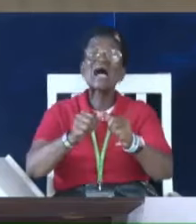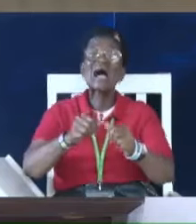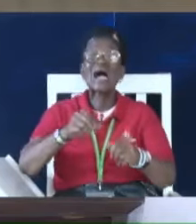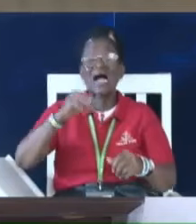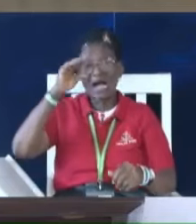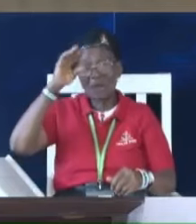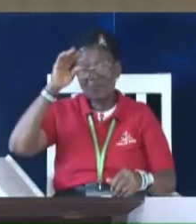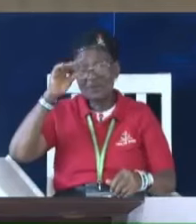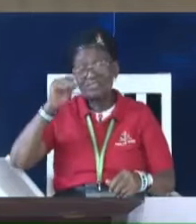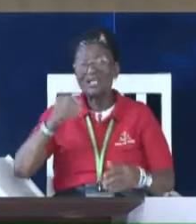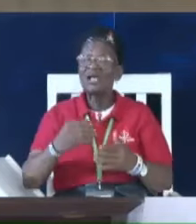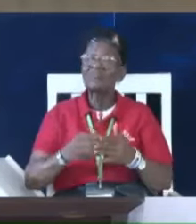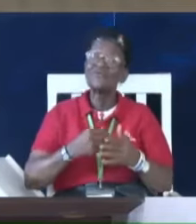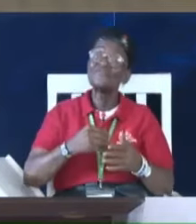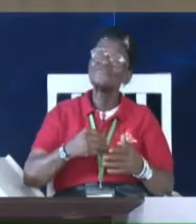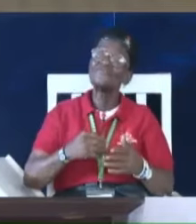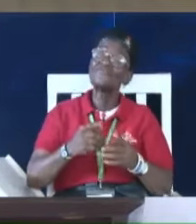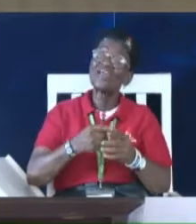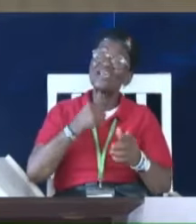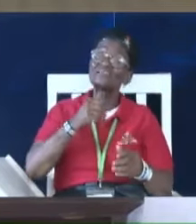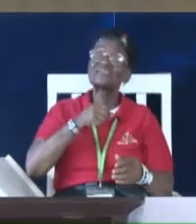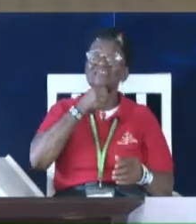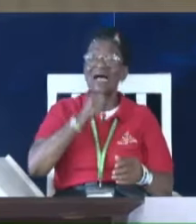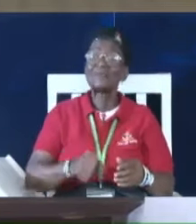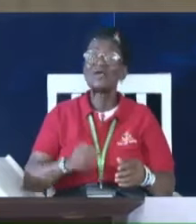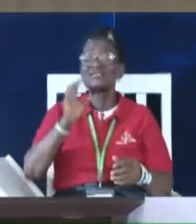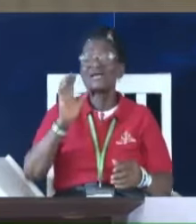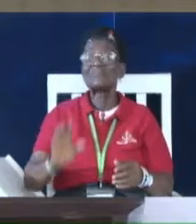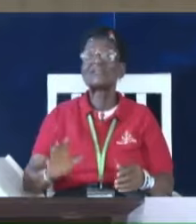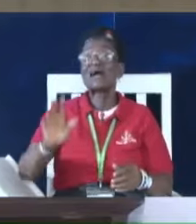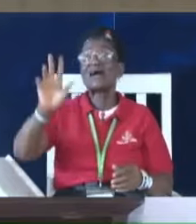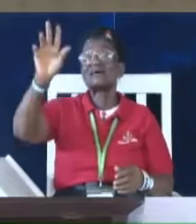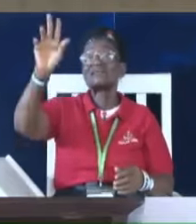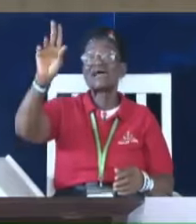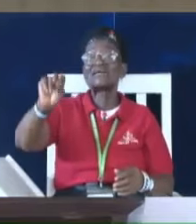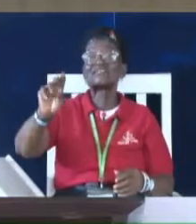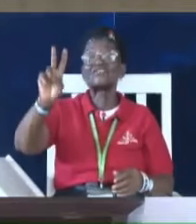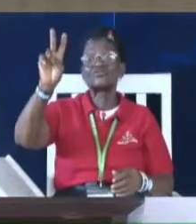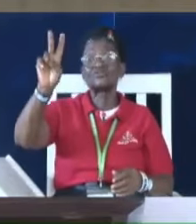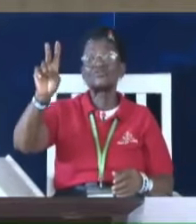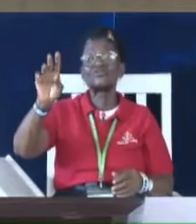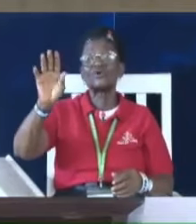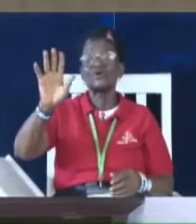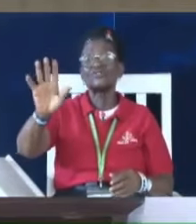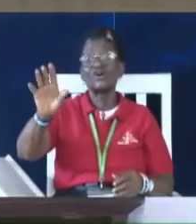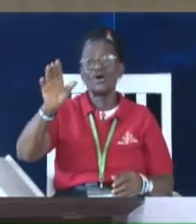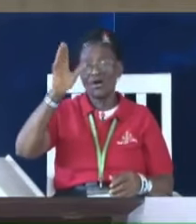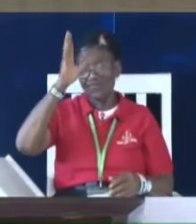In 1 Samuel chapter 22, your father David